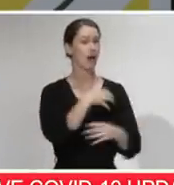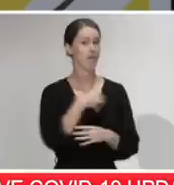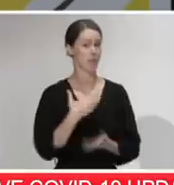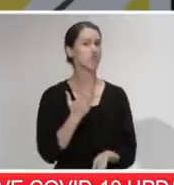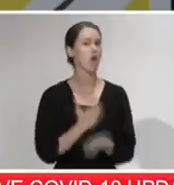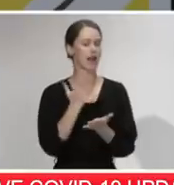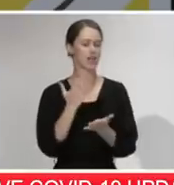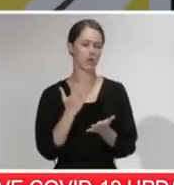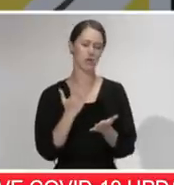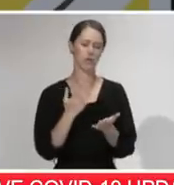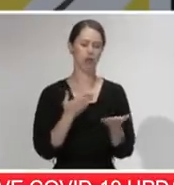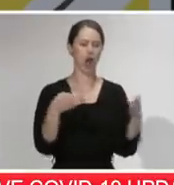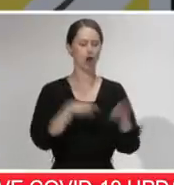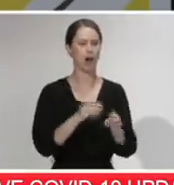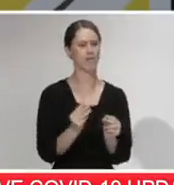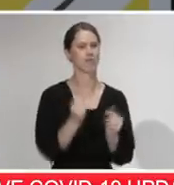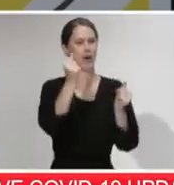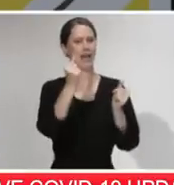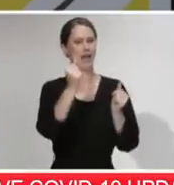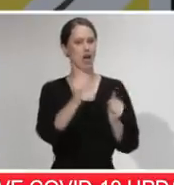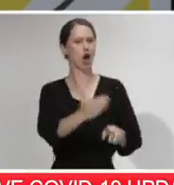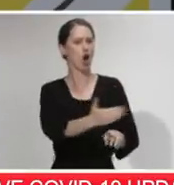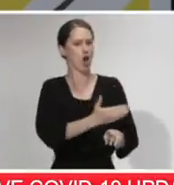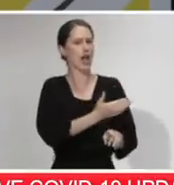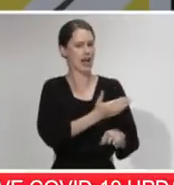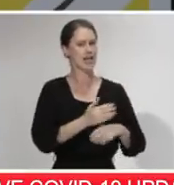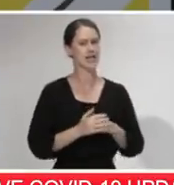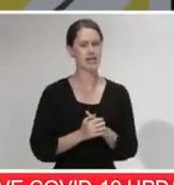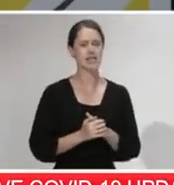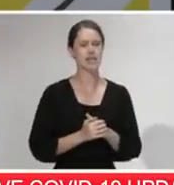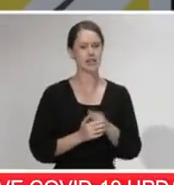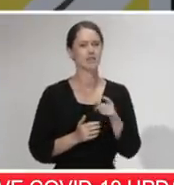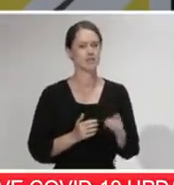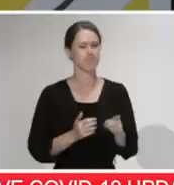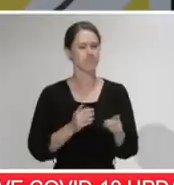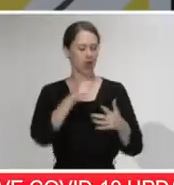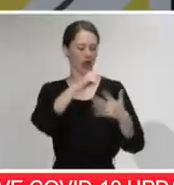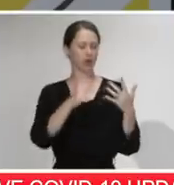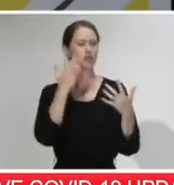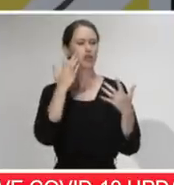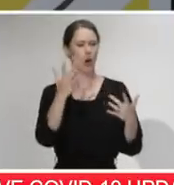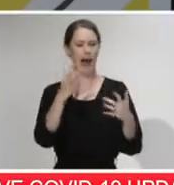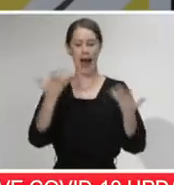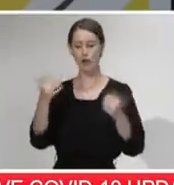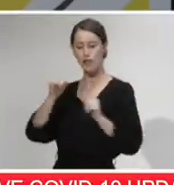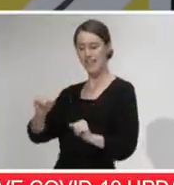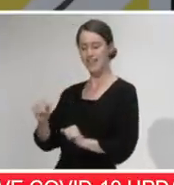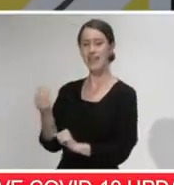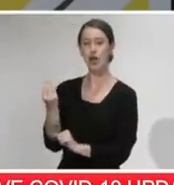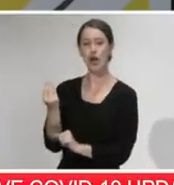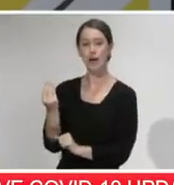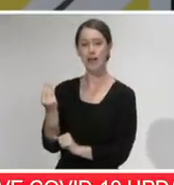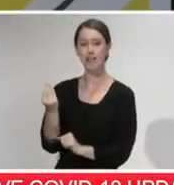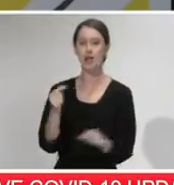to go hard and go early in the fight against COVID-19. And they continue to show that the best protection for the economy is to